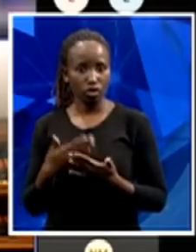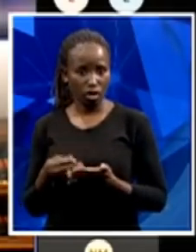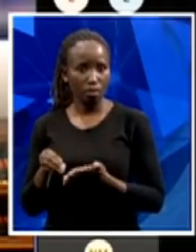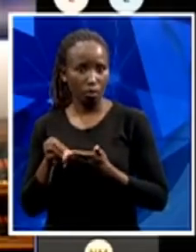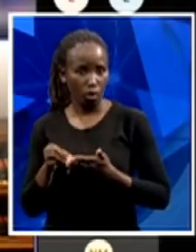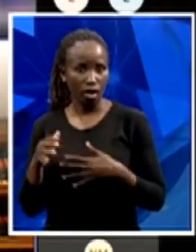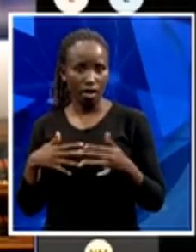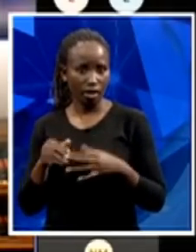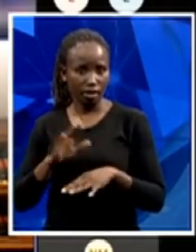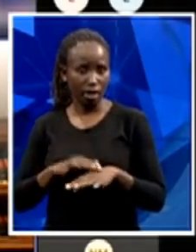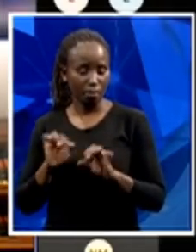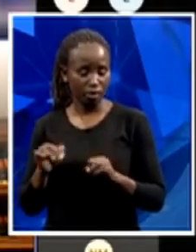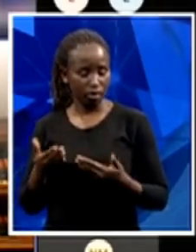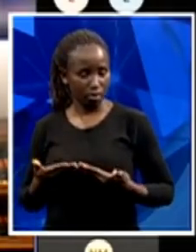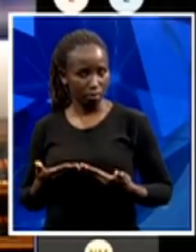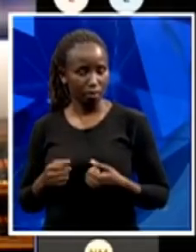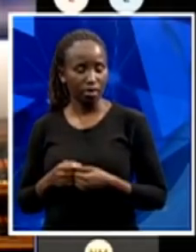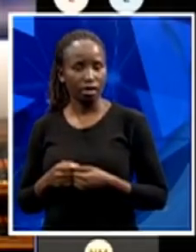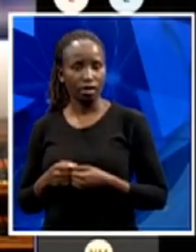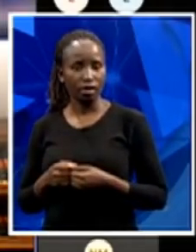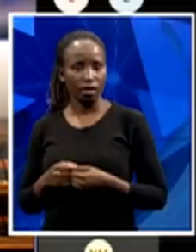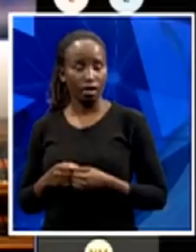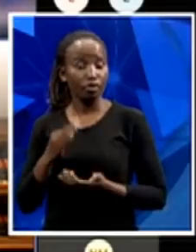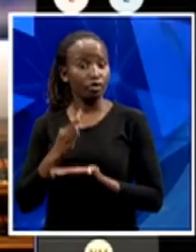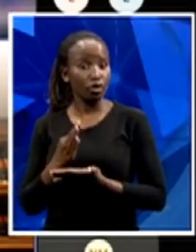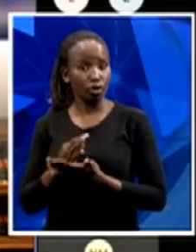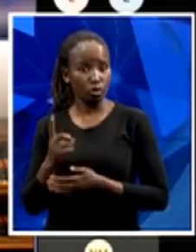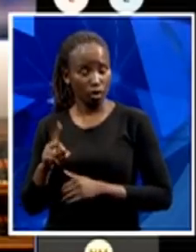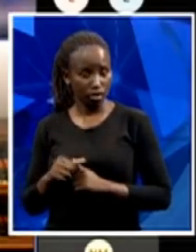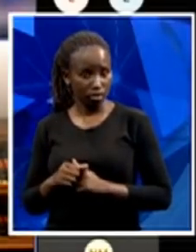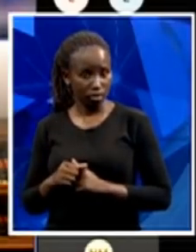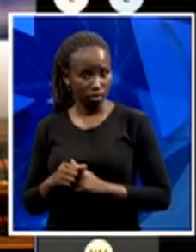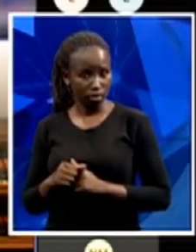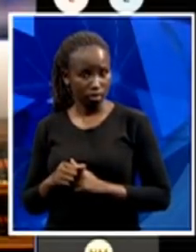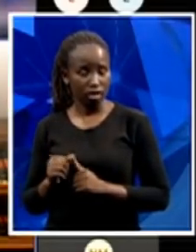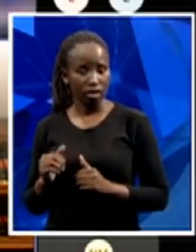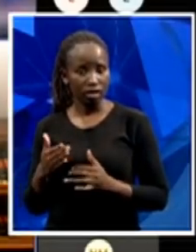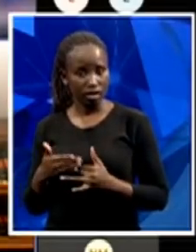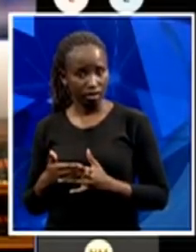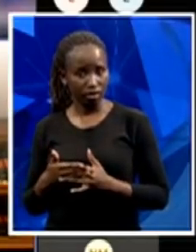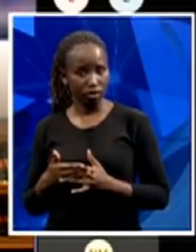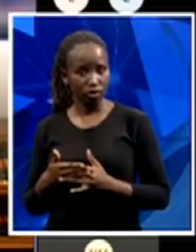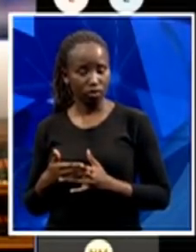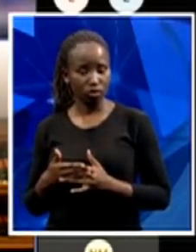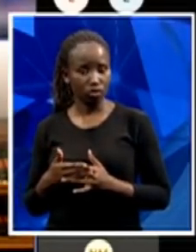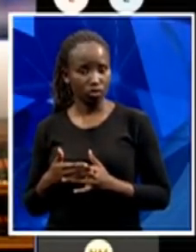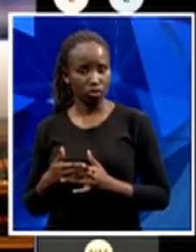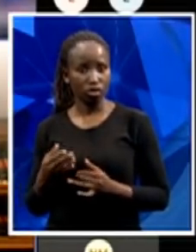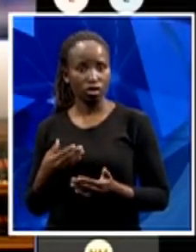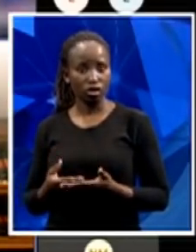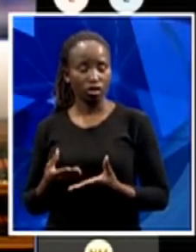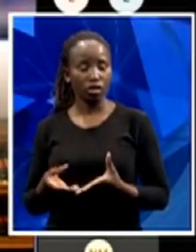the fact remains that an intervention is sought by way of application, and therefore the provisions of Rule